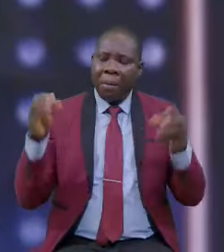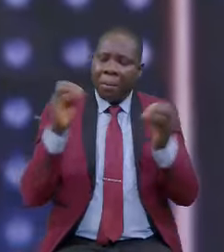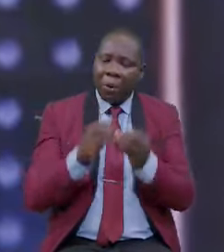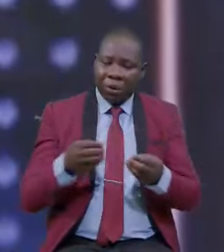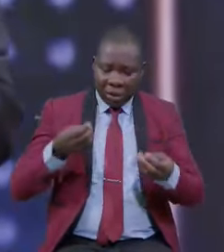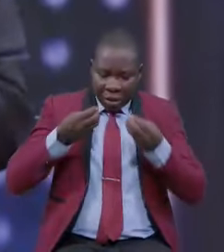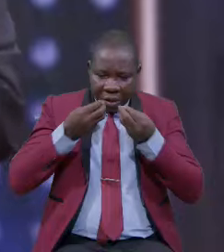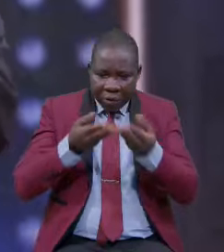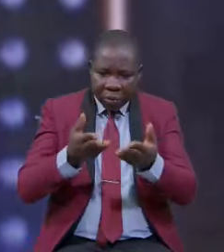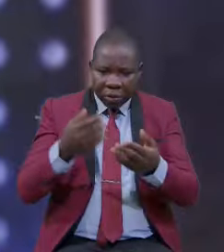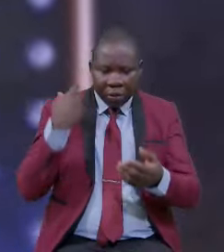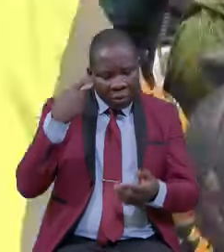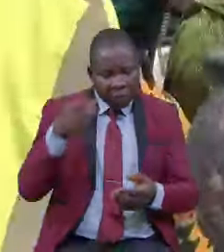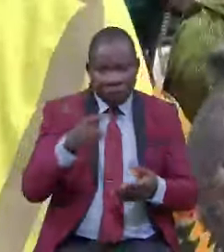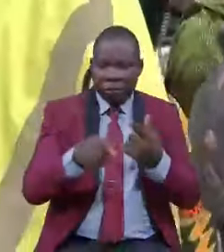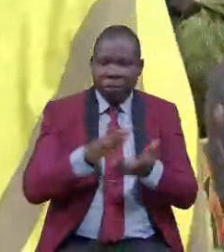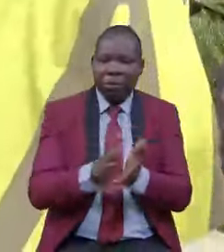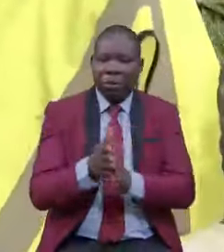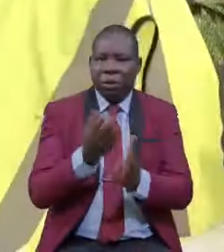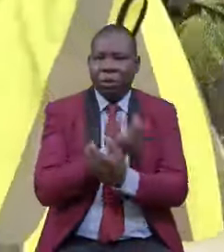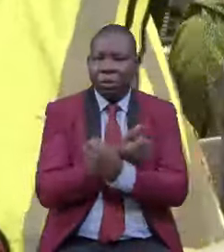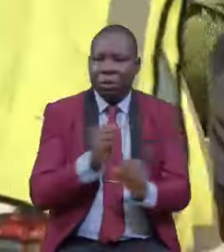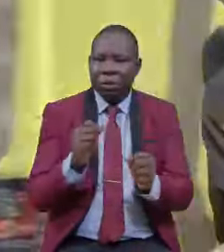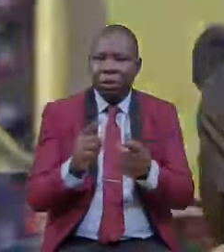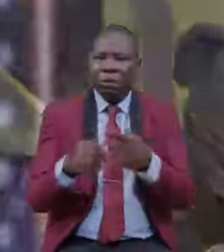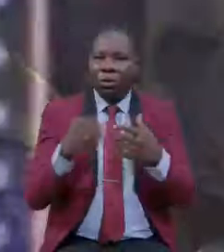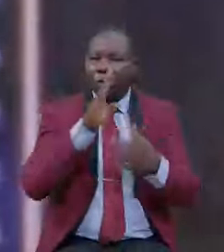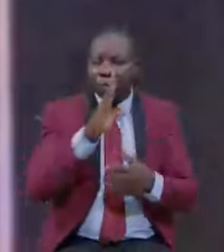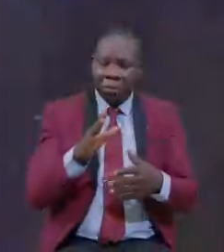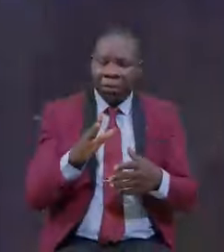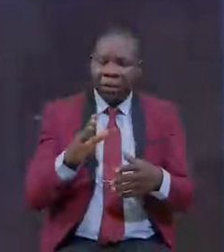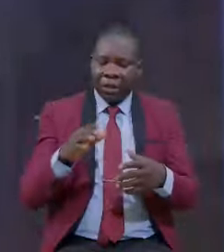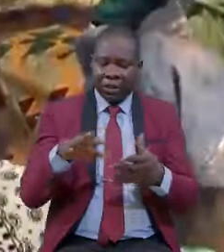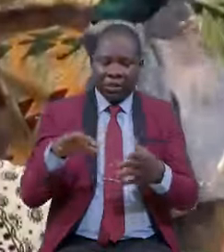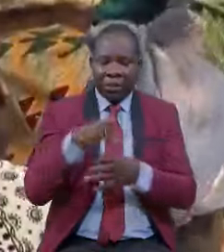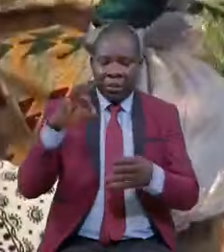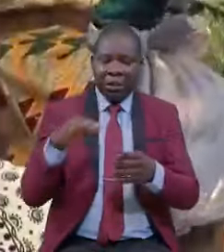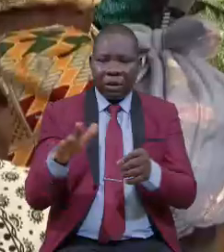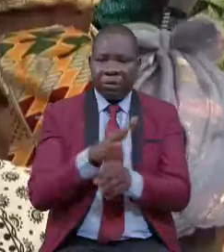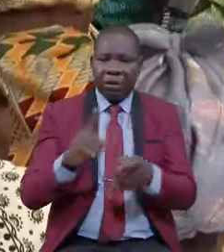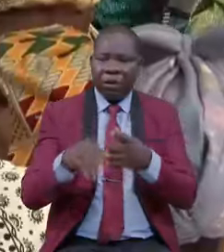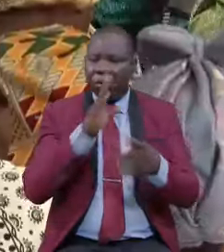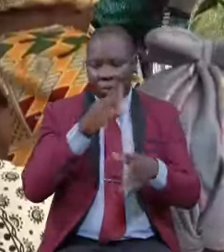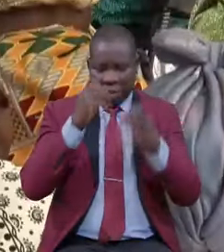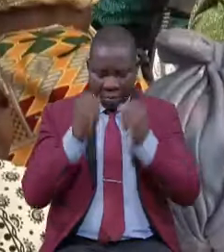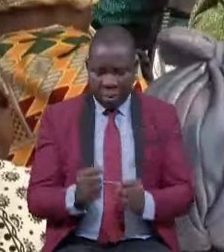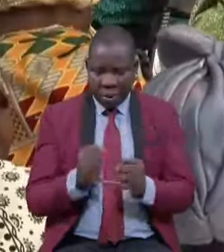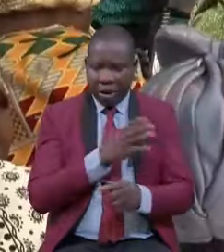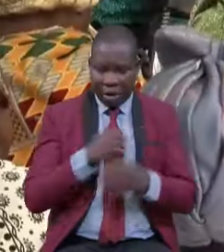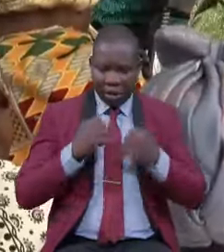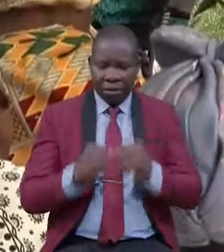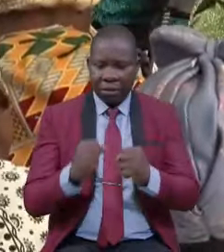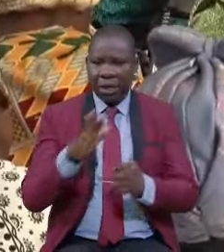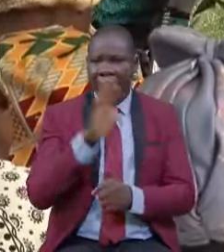get spirit-filled and to get so empowered and strengthened by the Lord that you walk and you are not weary and